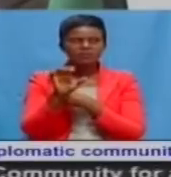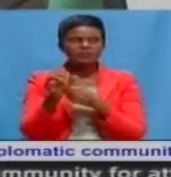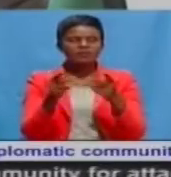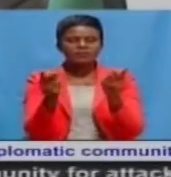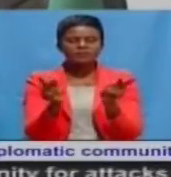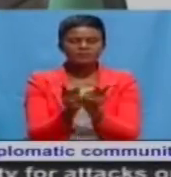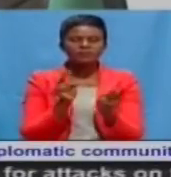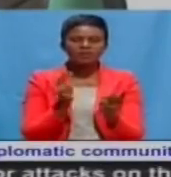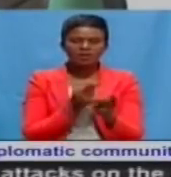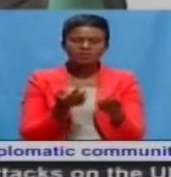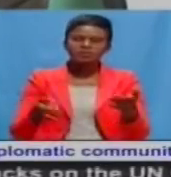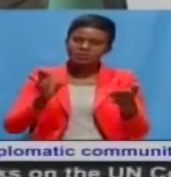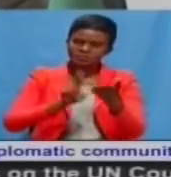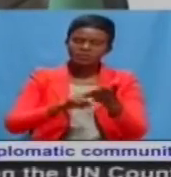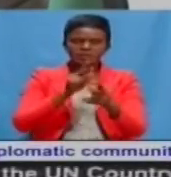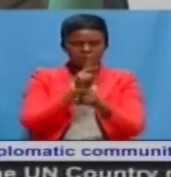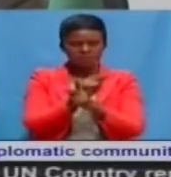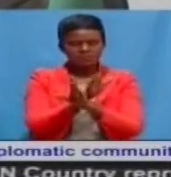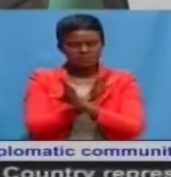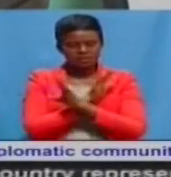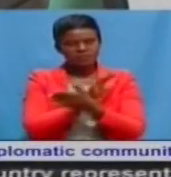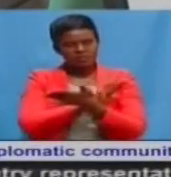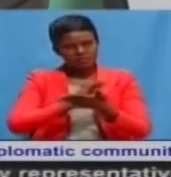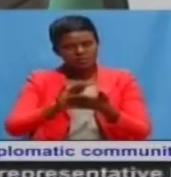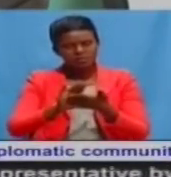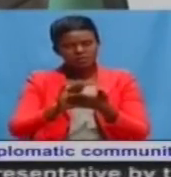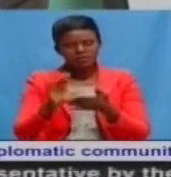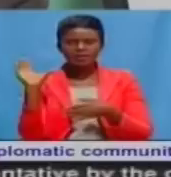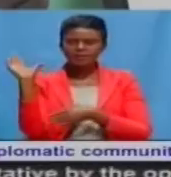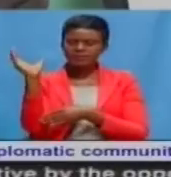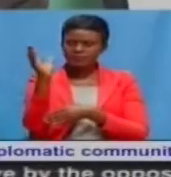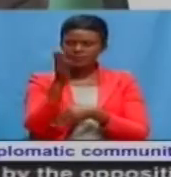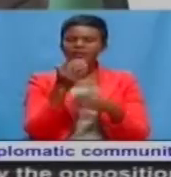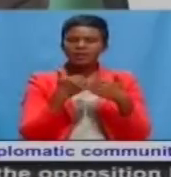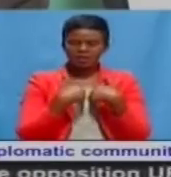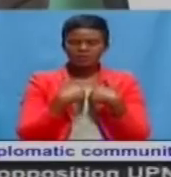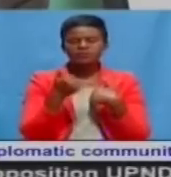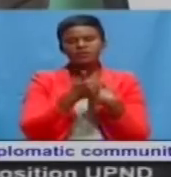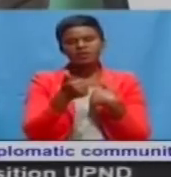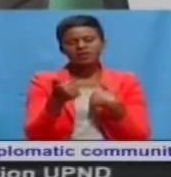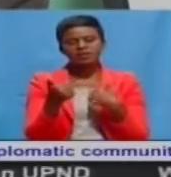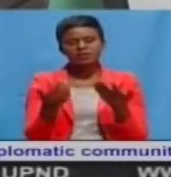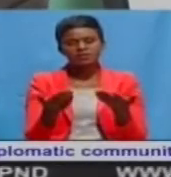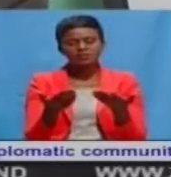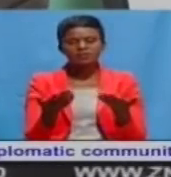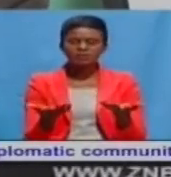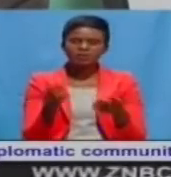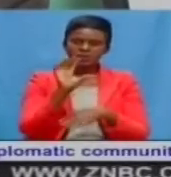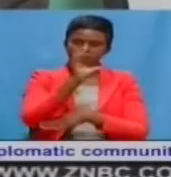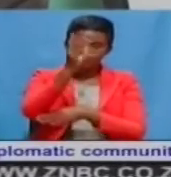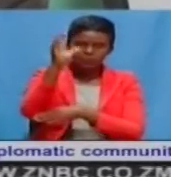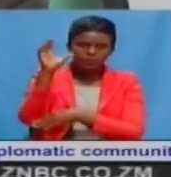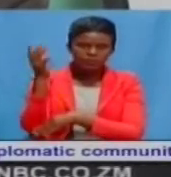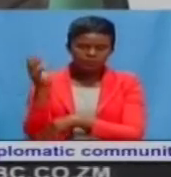we relaunch the Keep Zambia Clean campaign, but this time around add other aspects of, tree planting